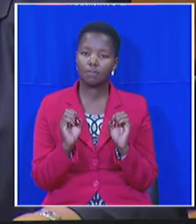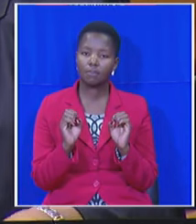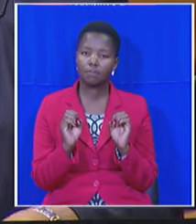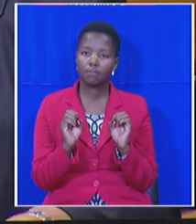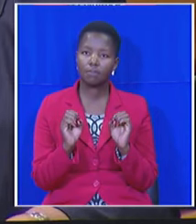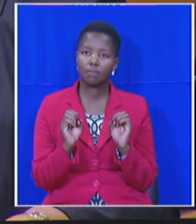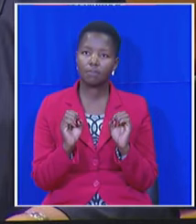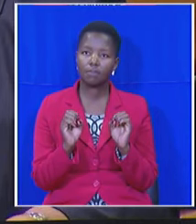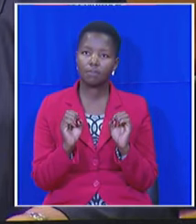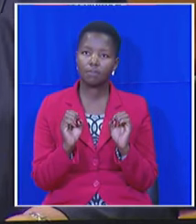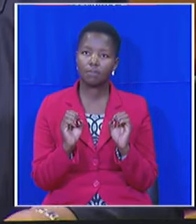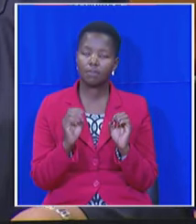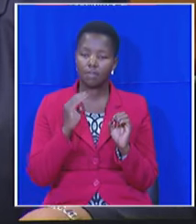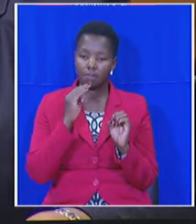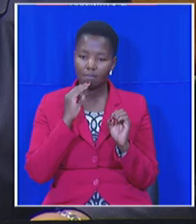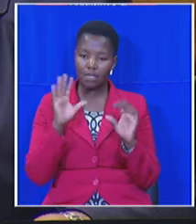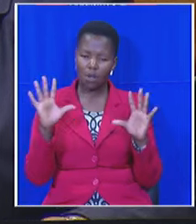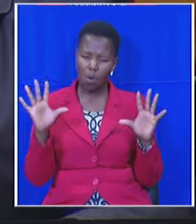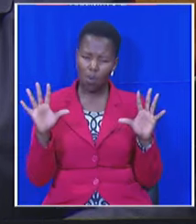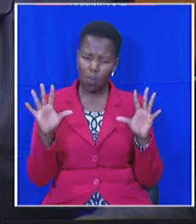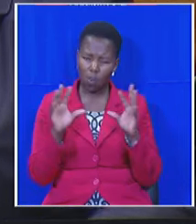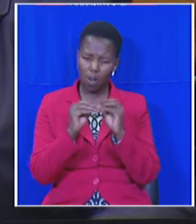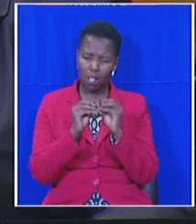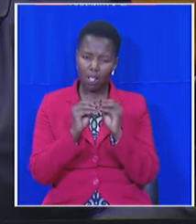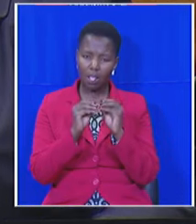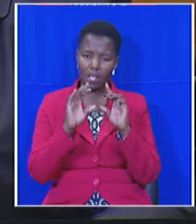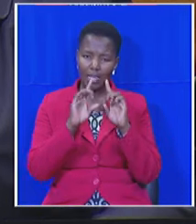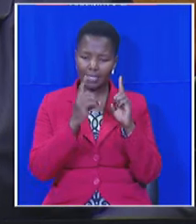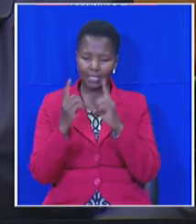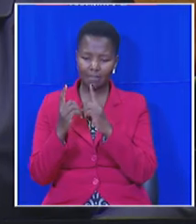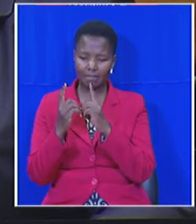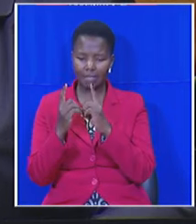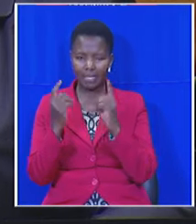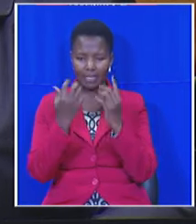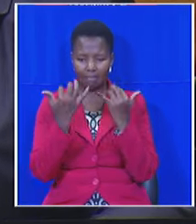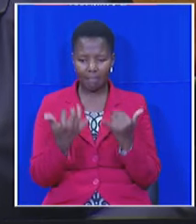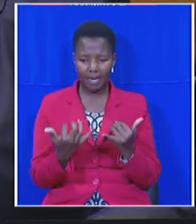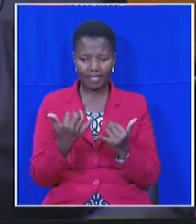The whole schedule has been agreed to.